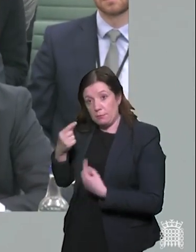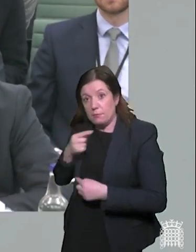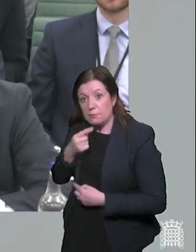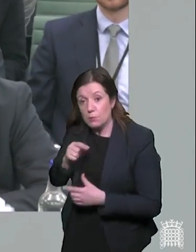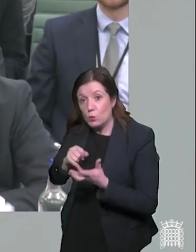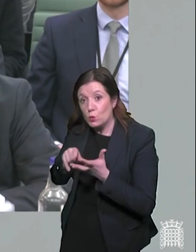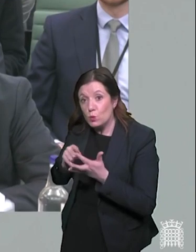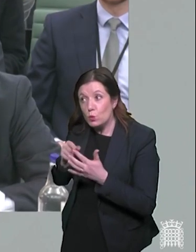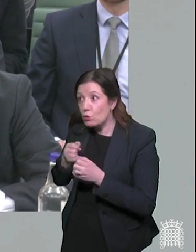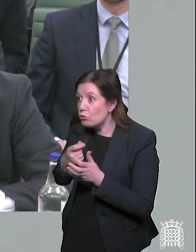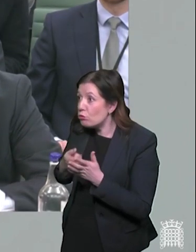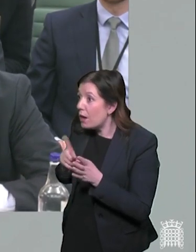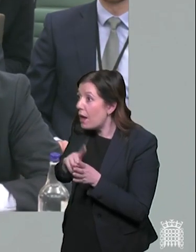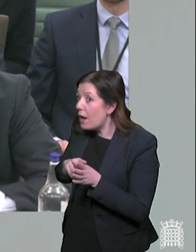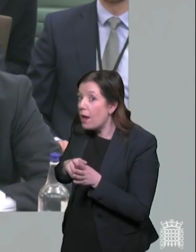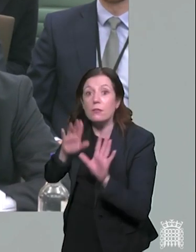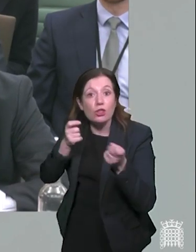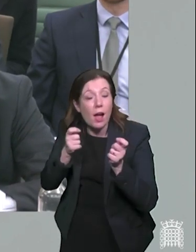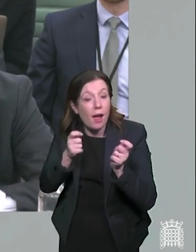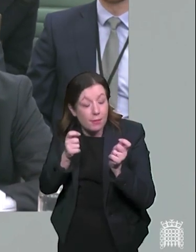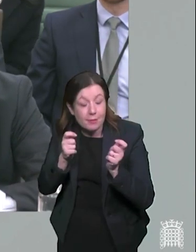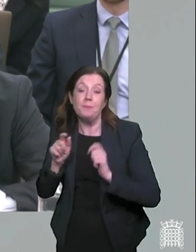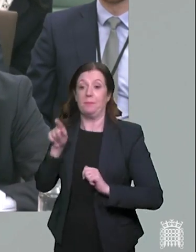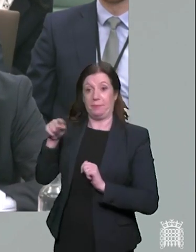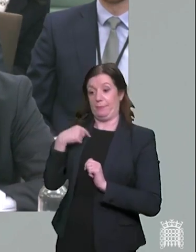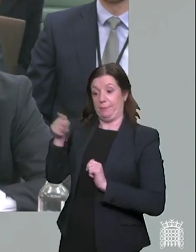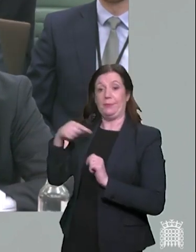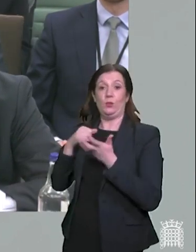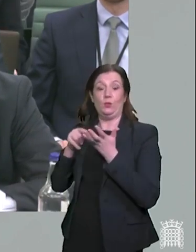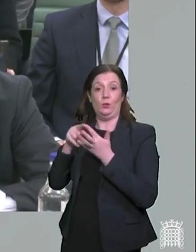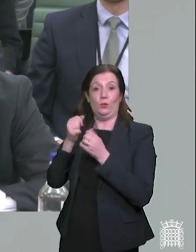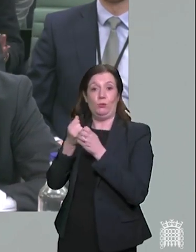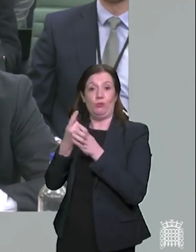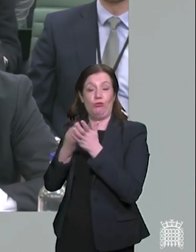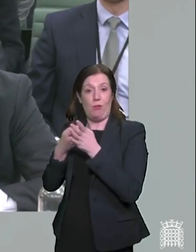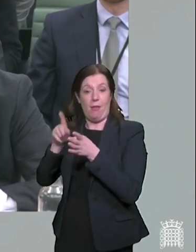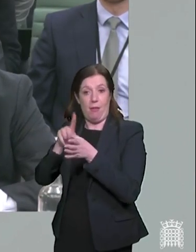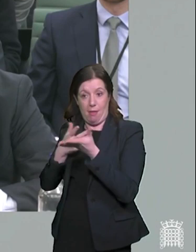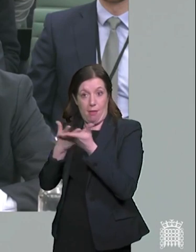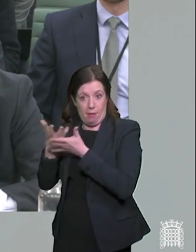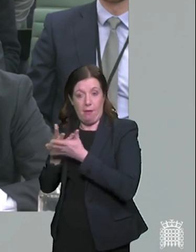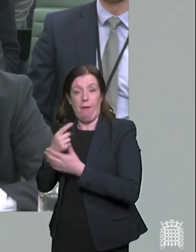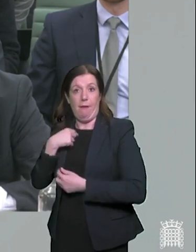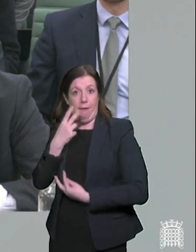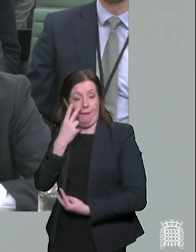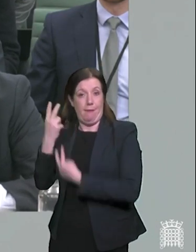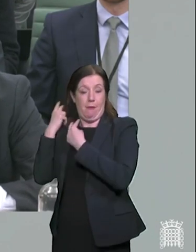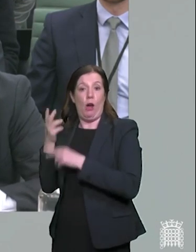can we, Chair? What I said to Sue Gray was that when I looked back at that event, and this is